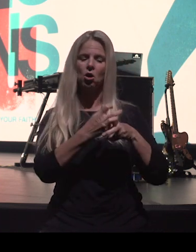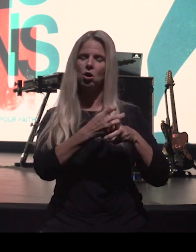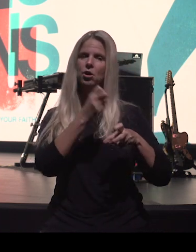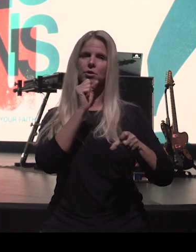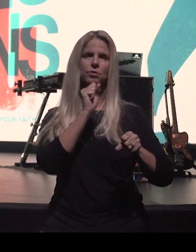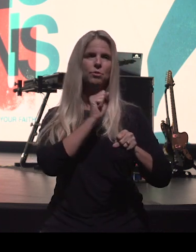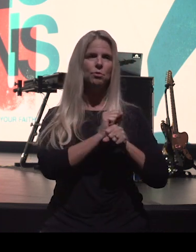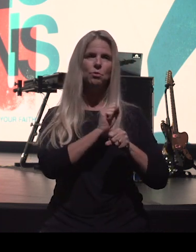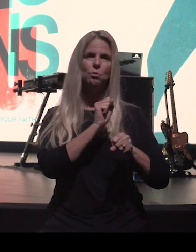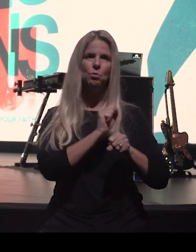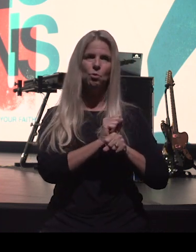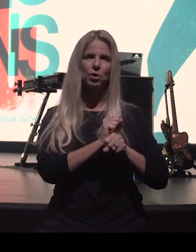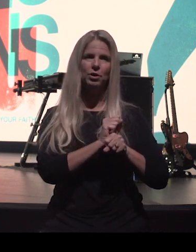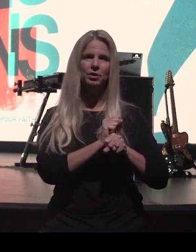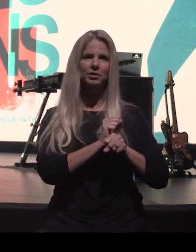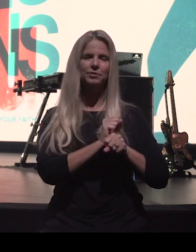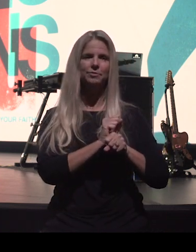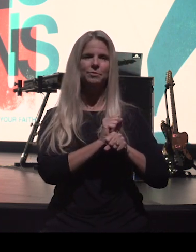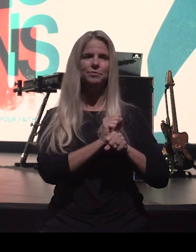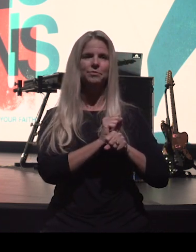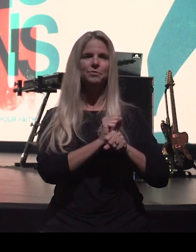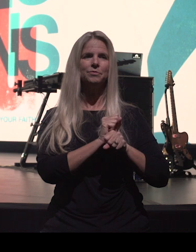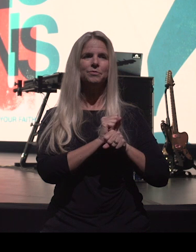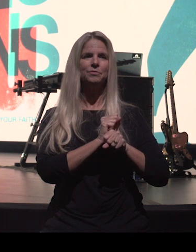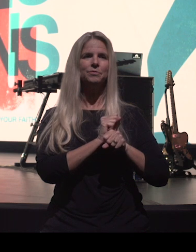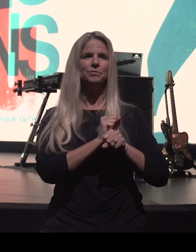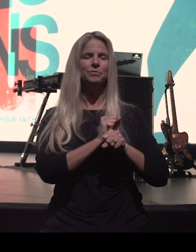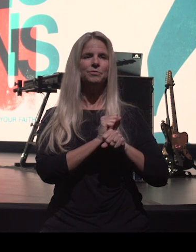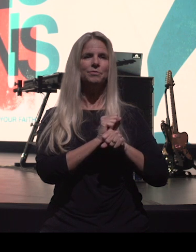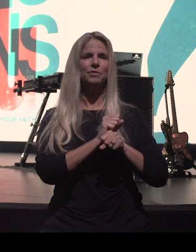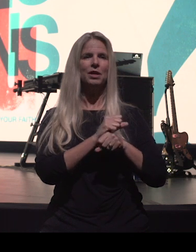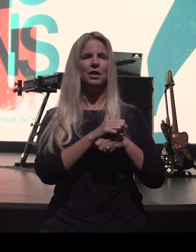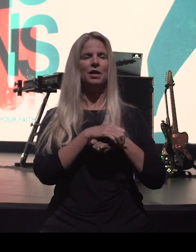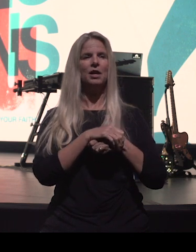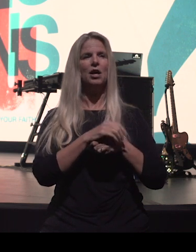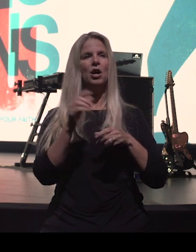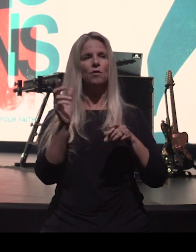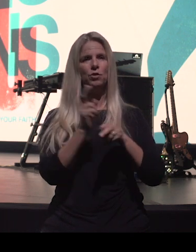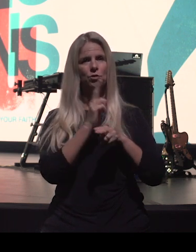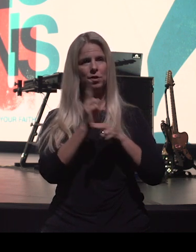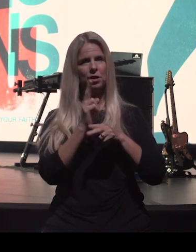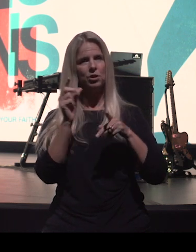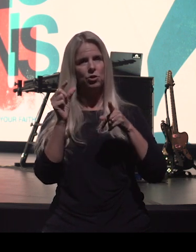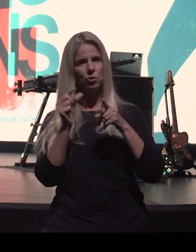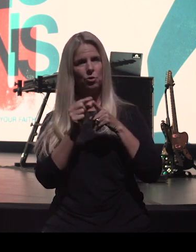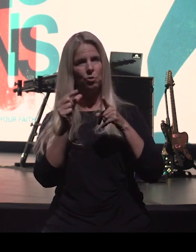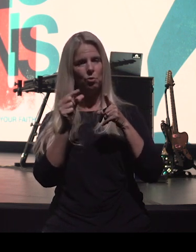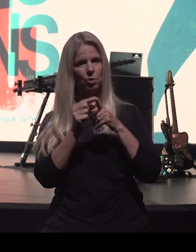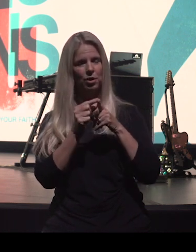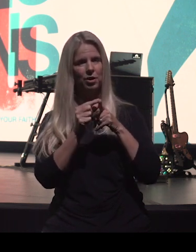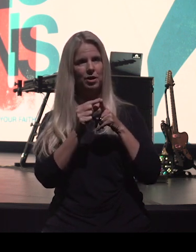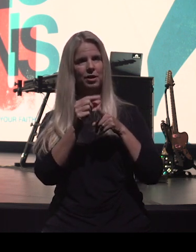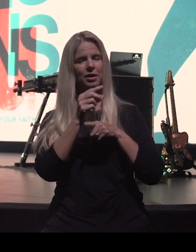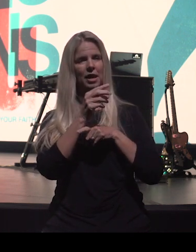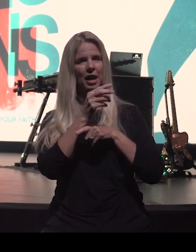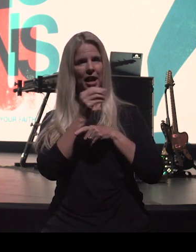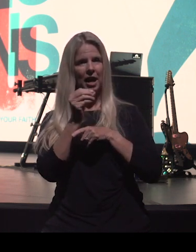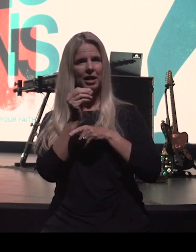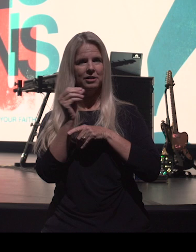of backing up your actions as a parent with your words. Well, I don't want to leave the restaurant. That seems